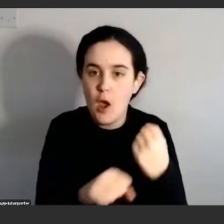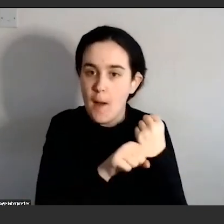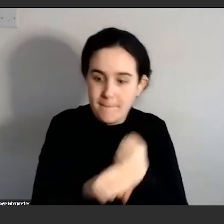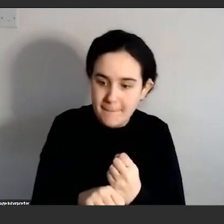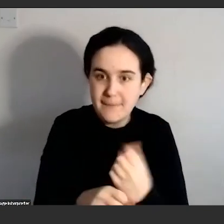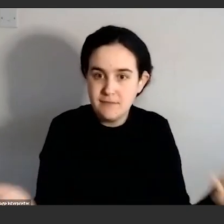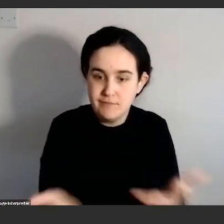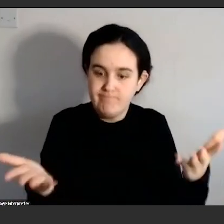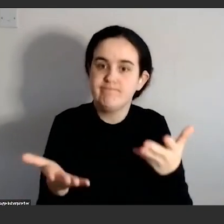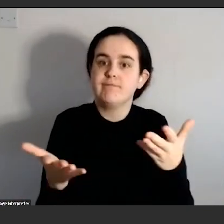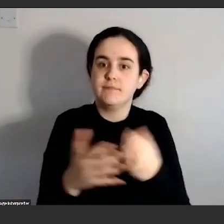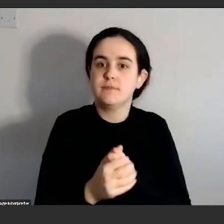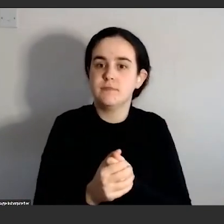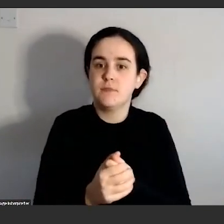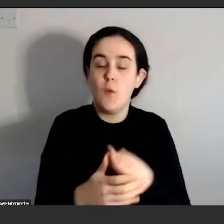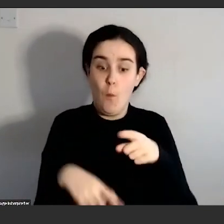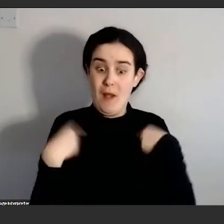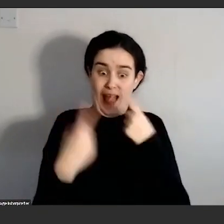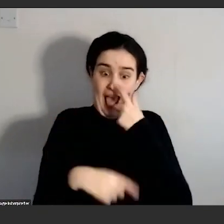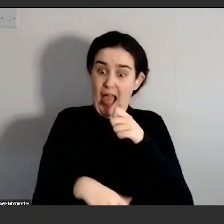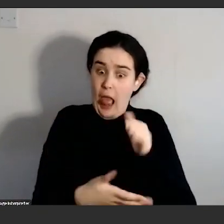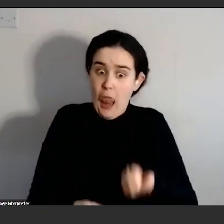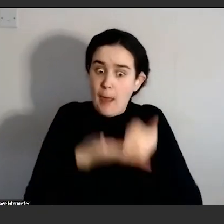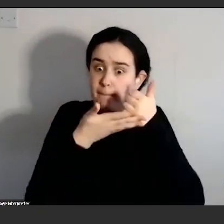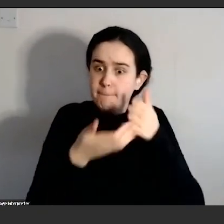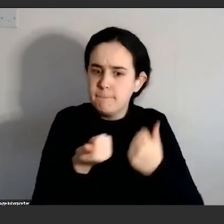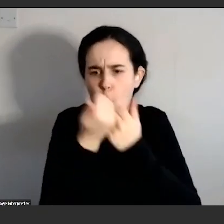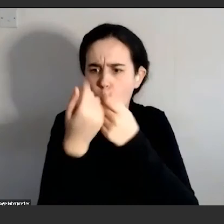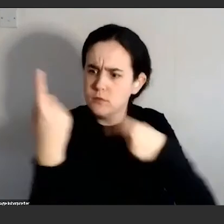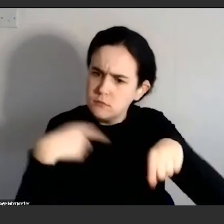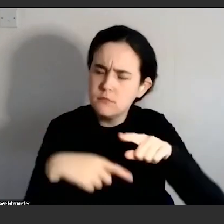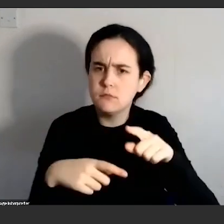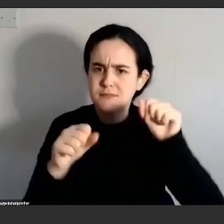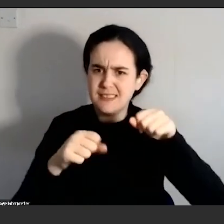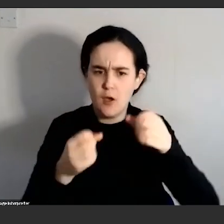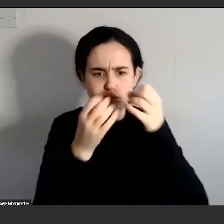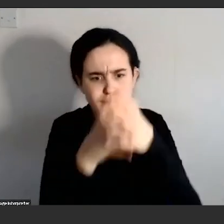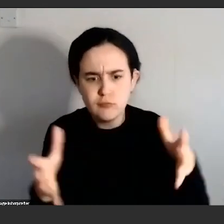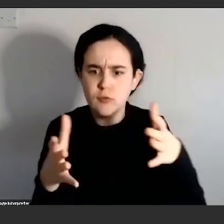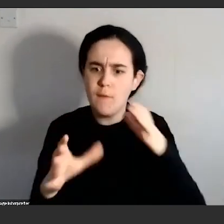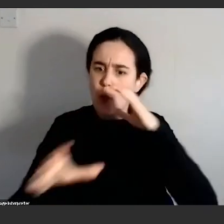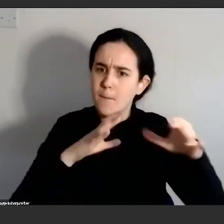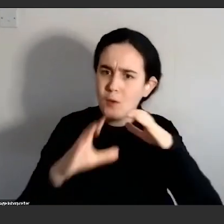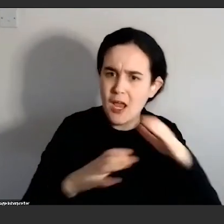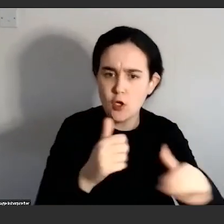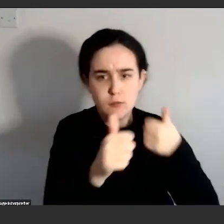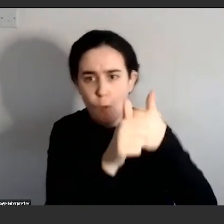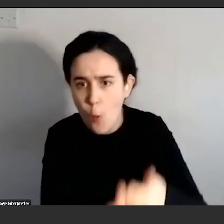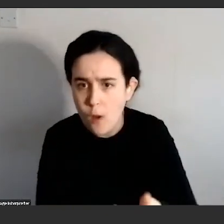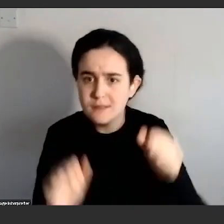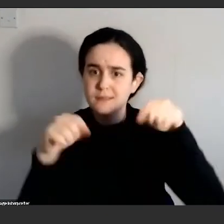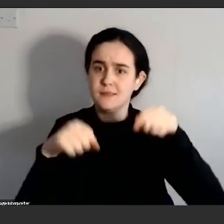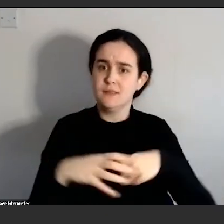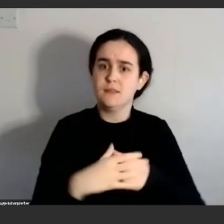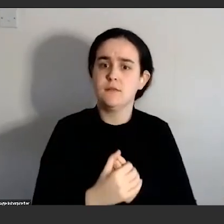to the penultimate speaker for this program, the very patient Vladimir Chuk. Vladimir, welcome. So nice to see you. Will you